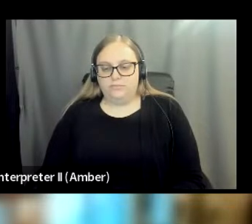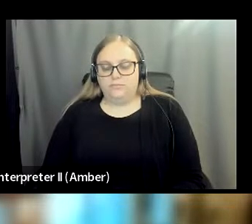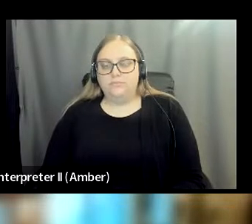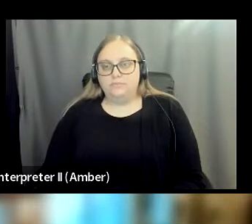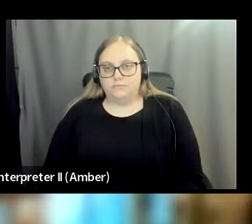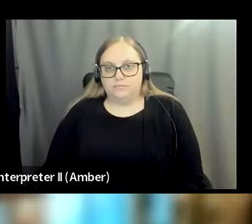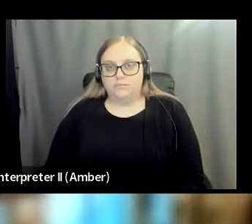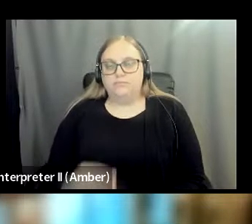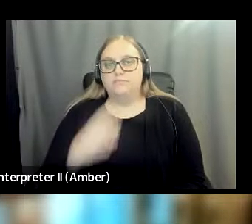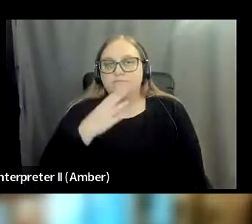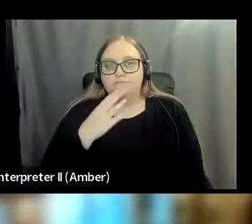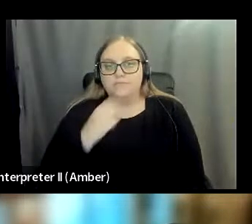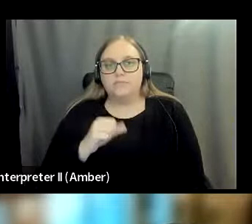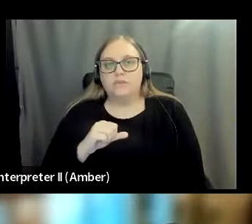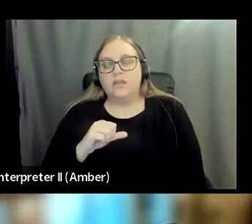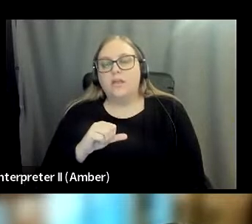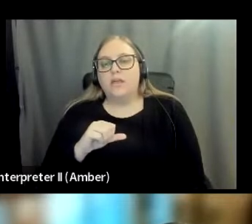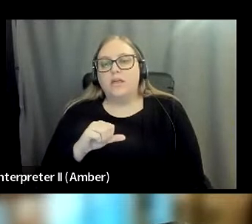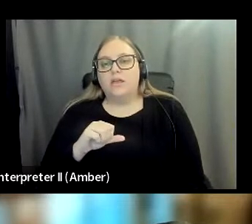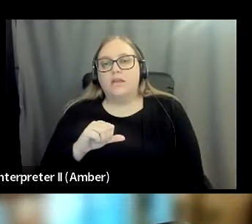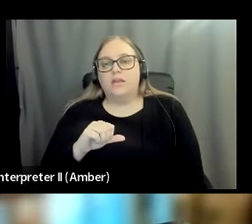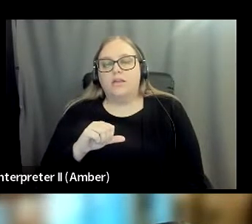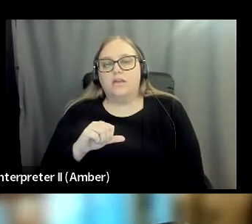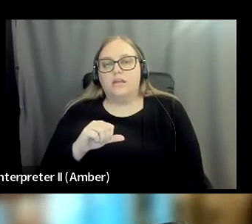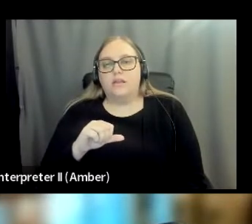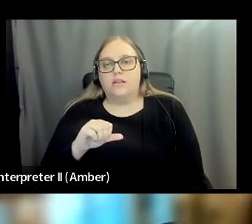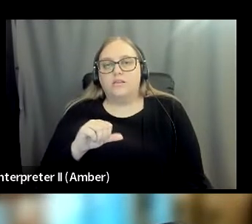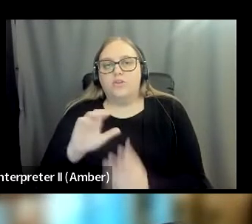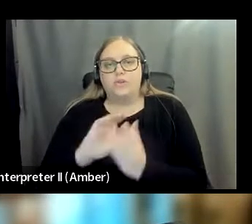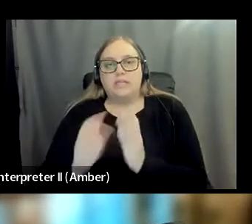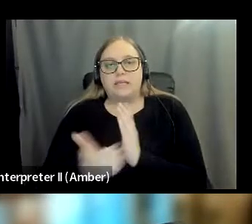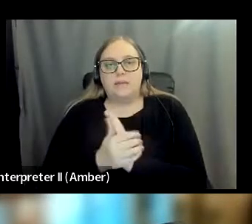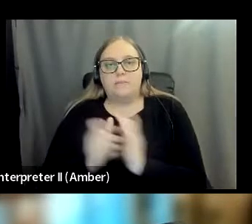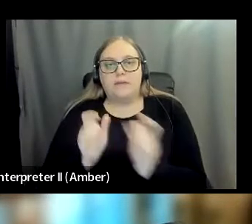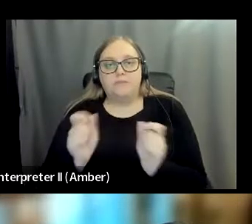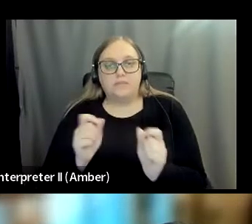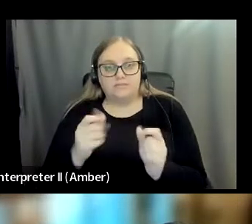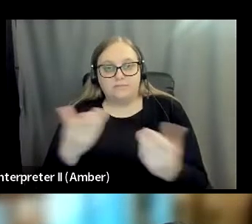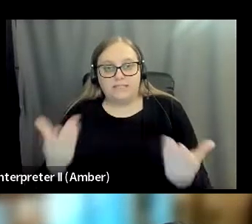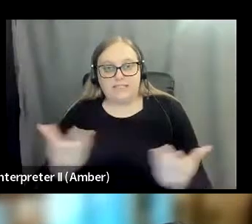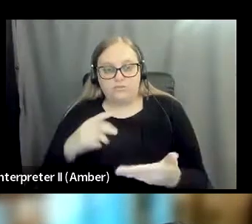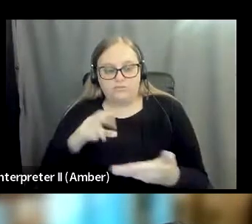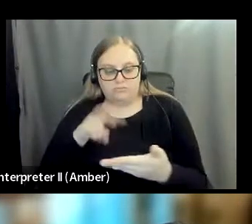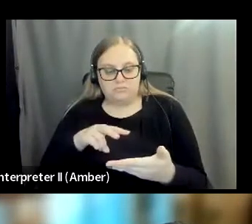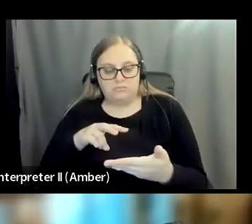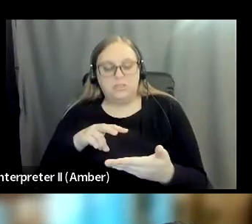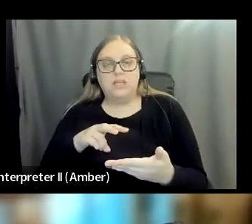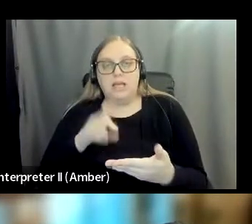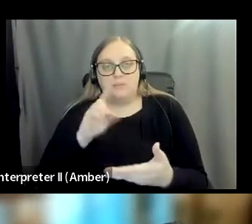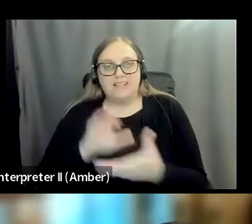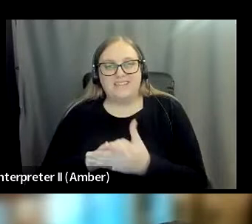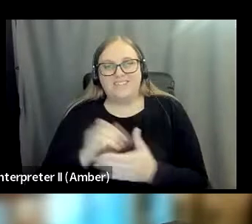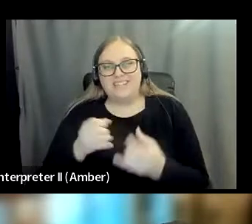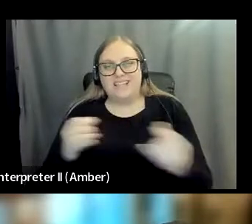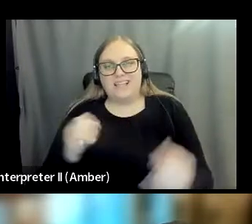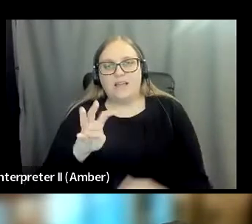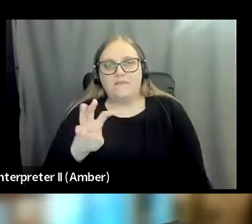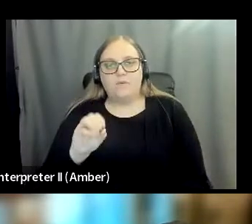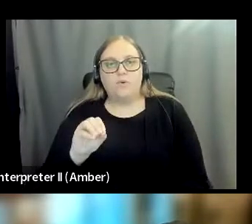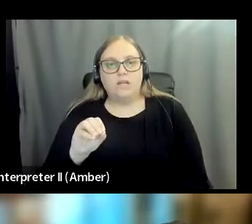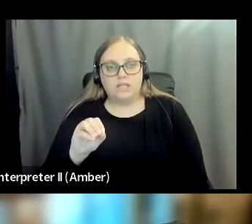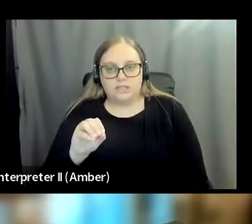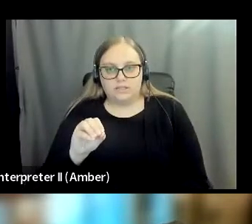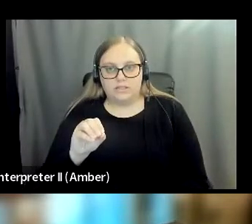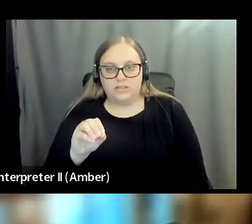Thank you. So the amendment that's before us, I believe it's line 40 of